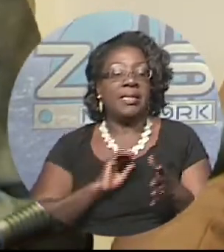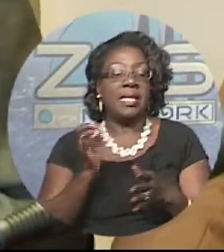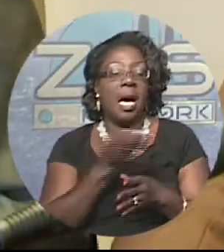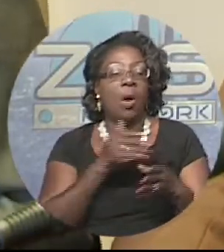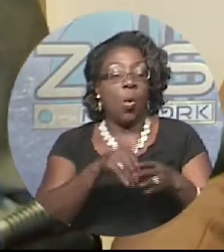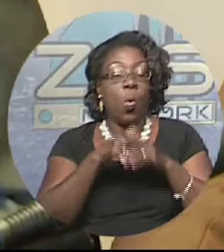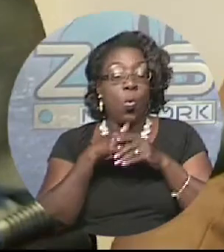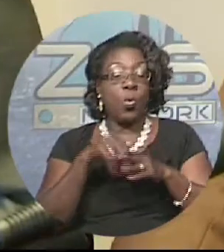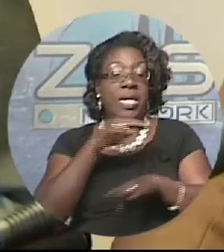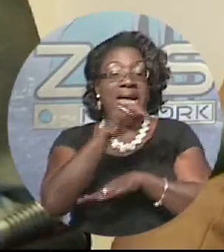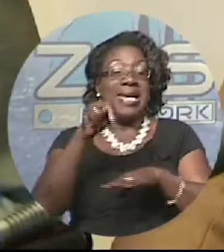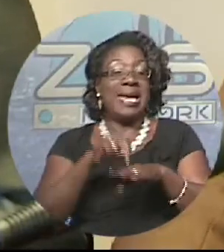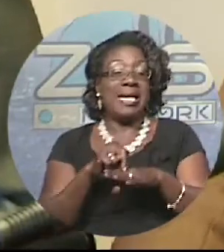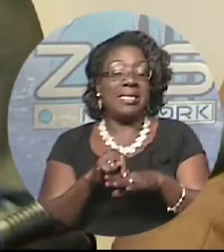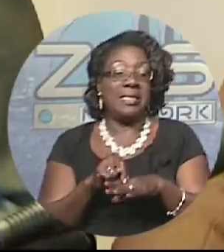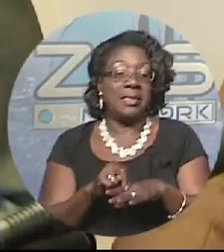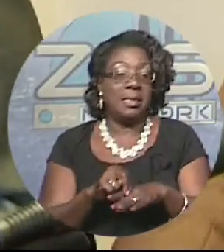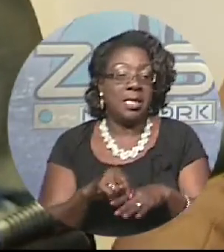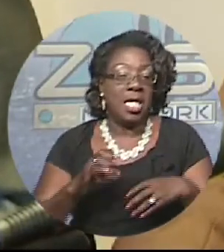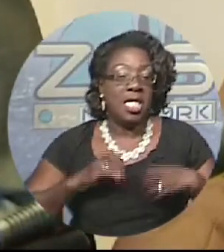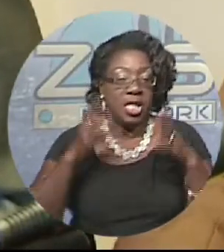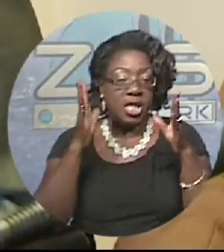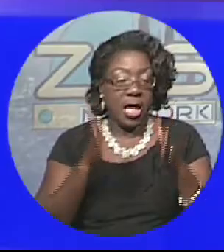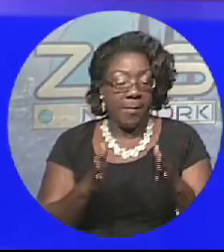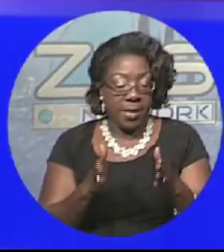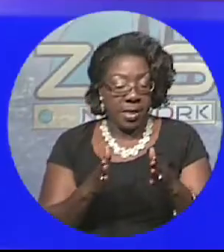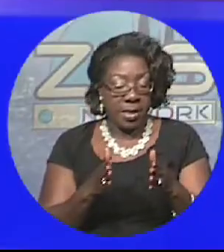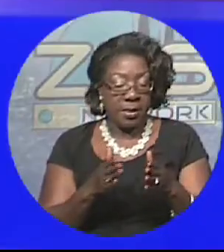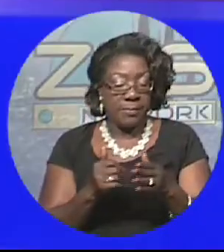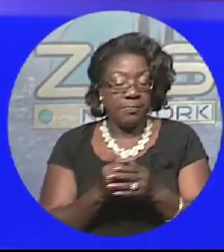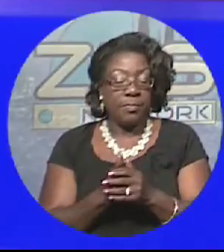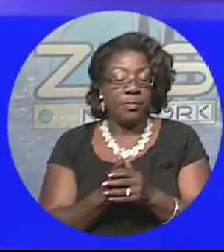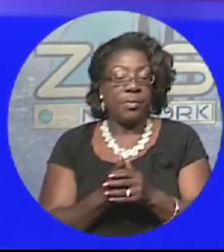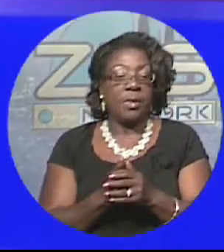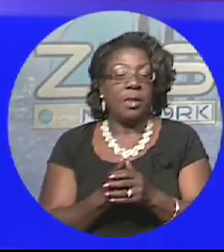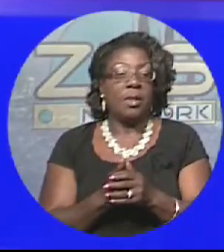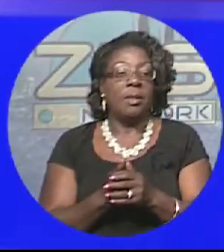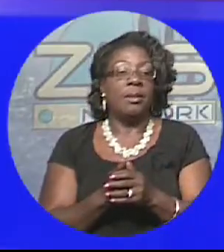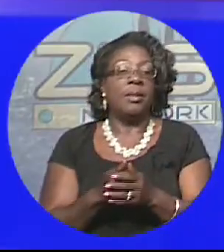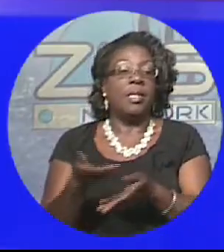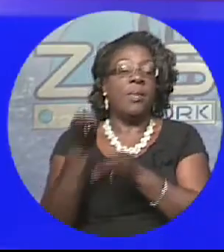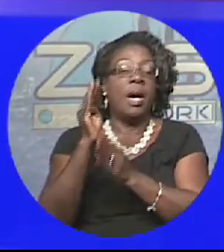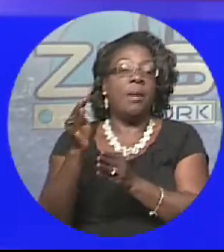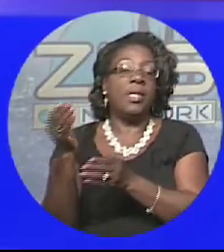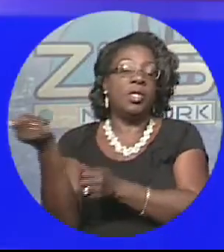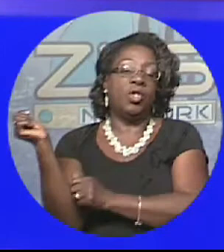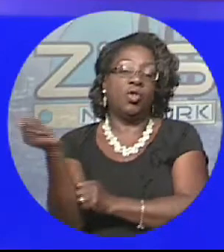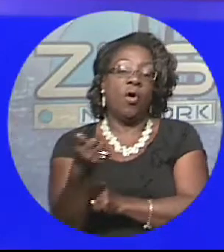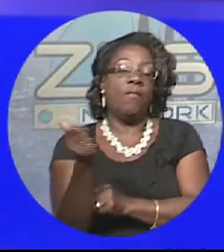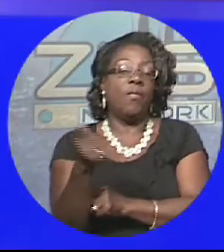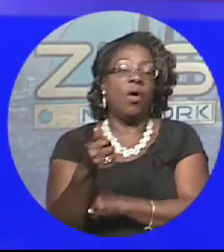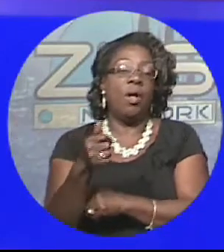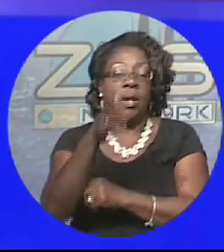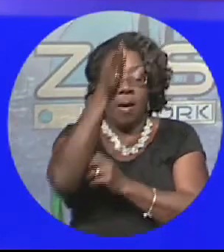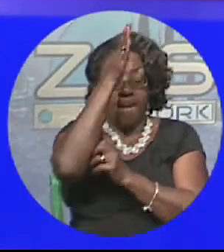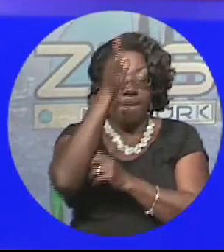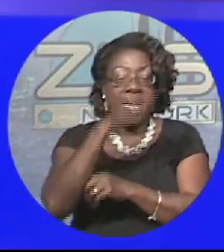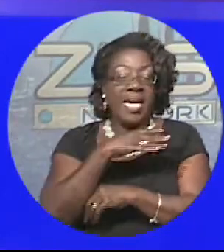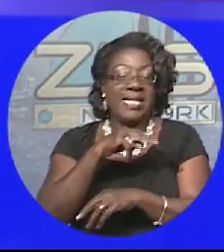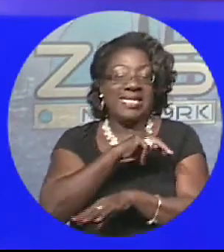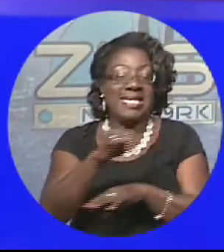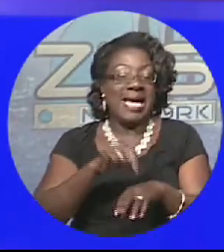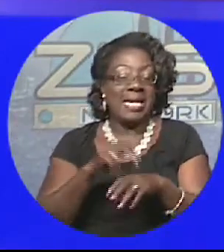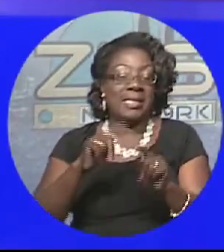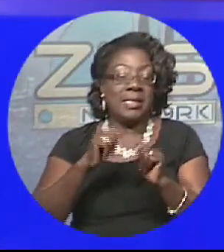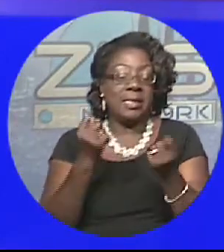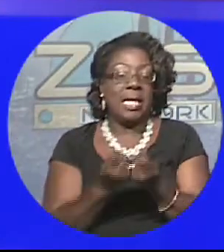both in individual competitions and team competition. And finally, in sports, with the Bahamas softball men's national team finishing at the CAC